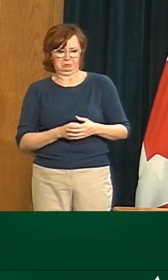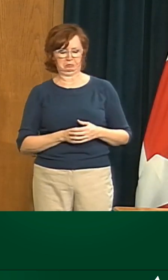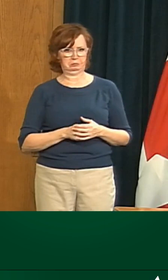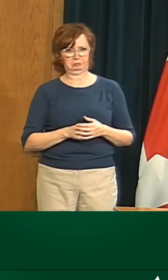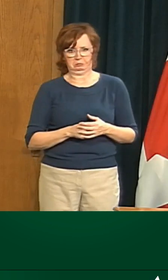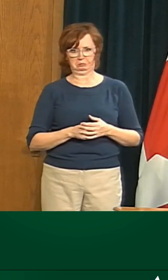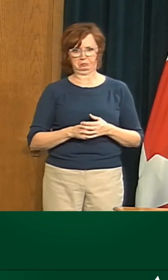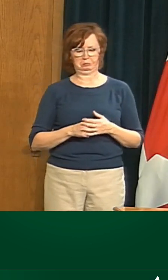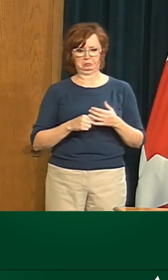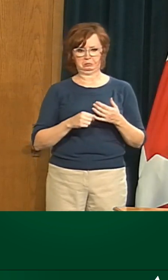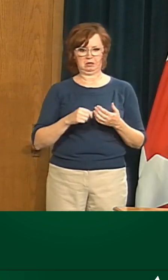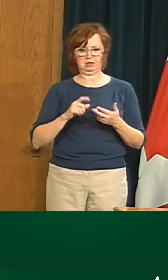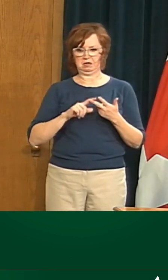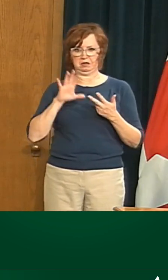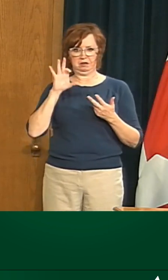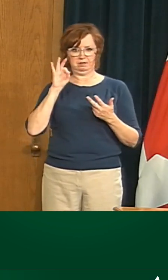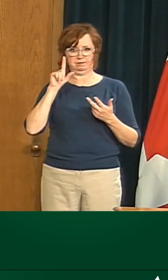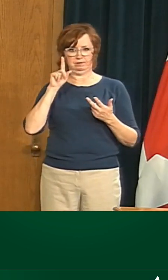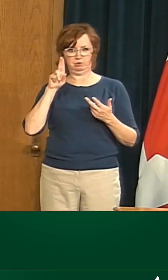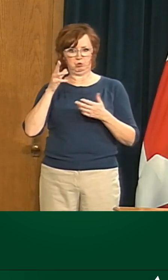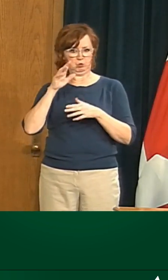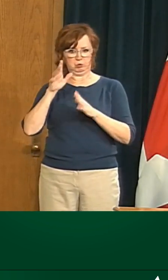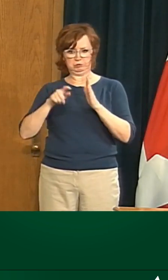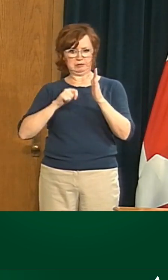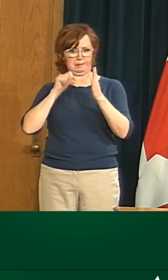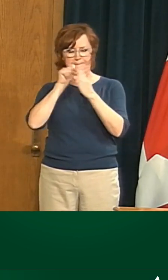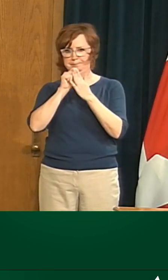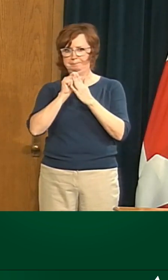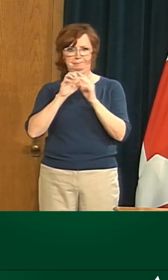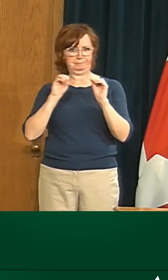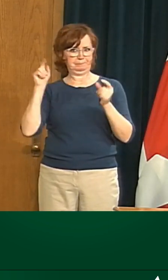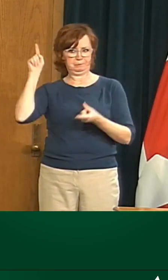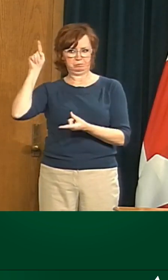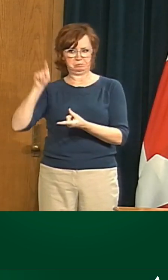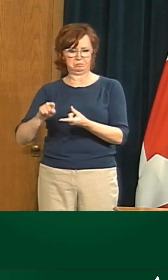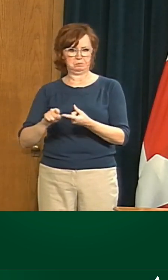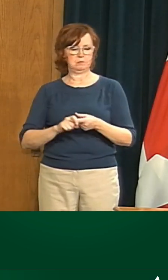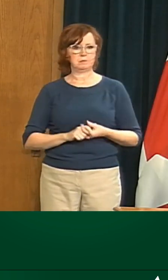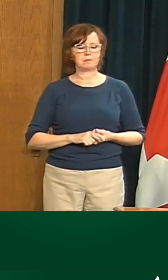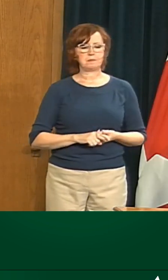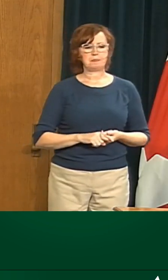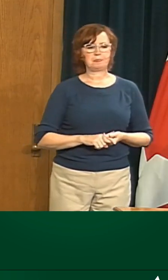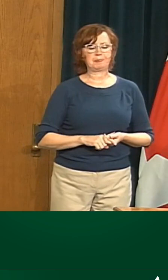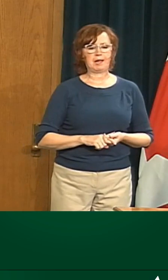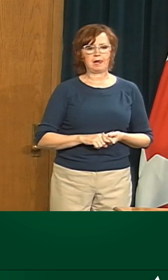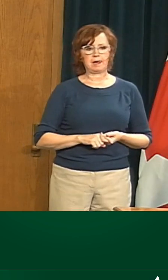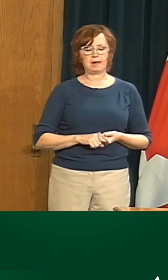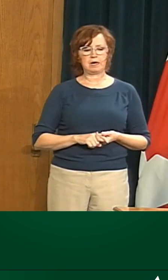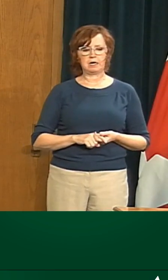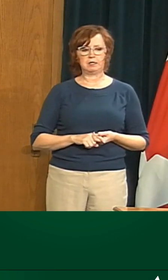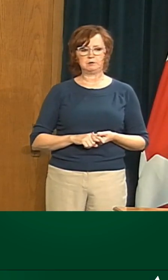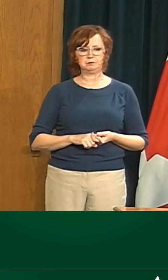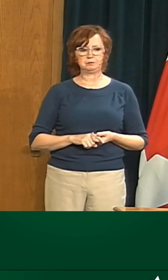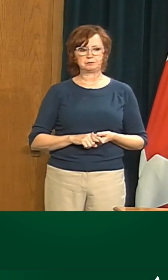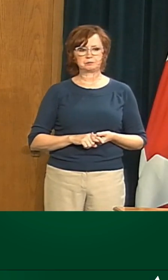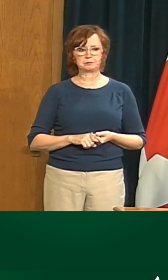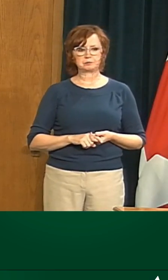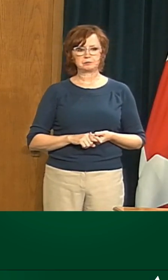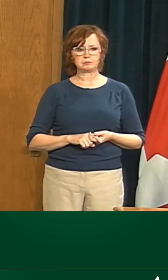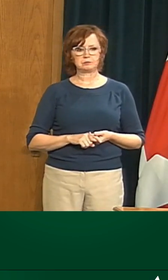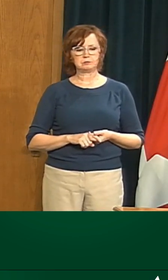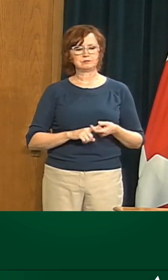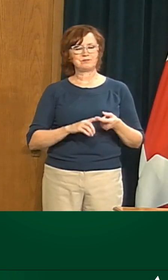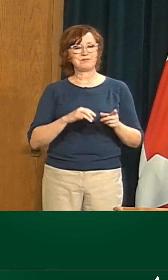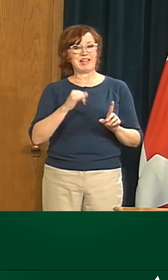during flu and allergy season now, as we get into that, does consider testing if their symptoms are